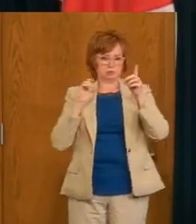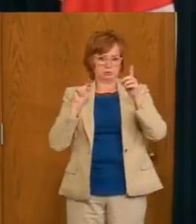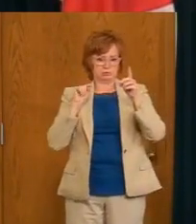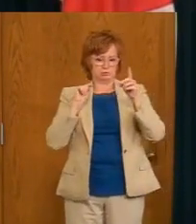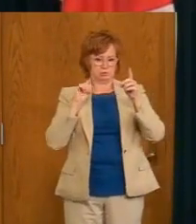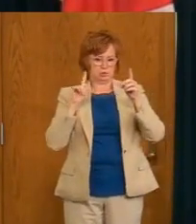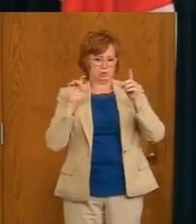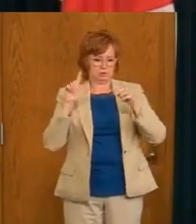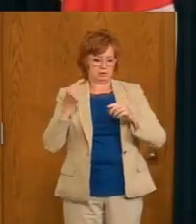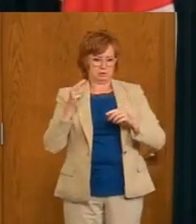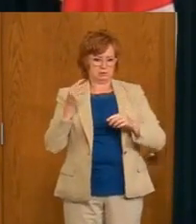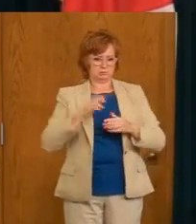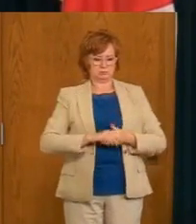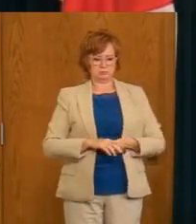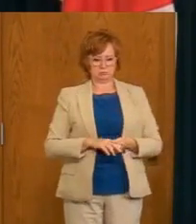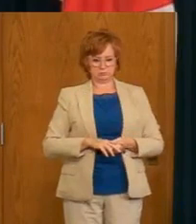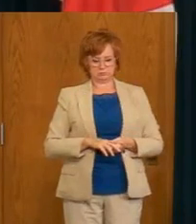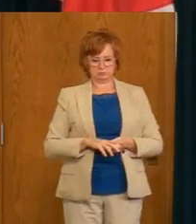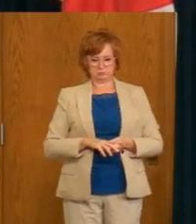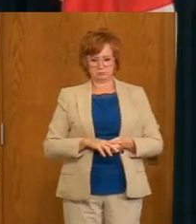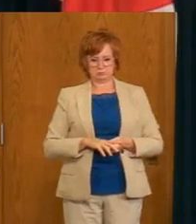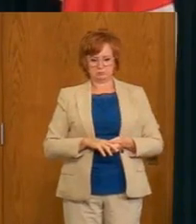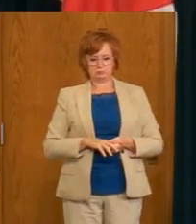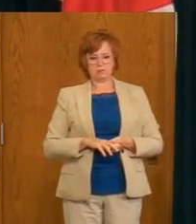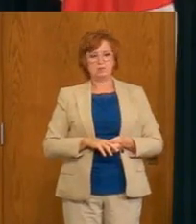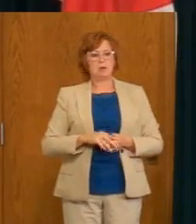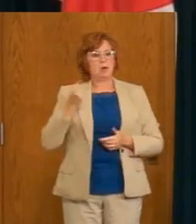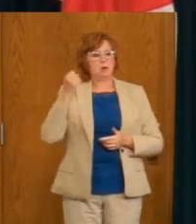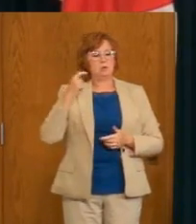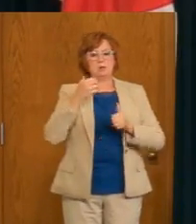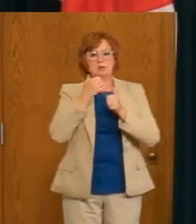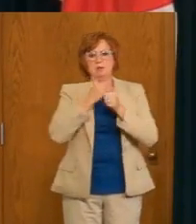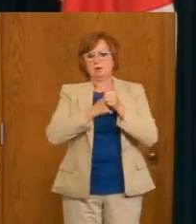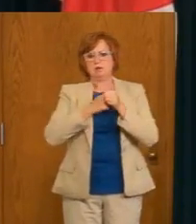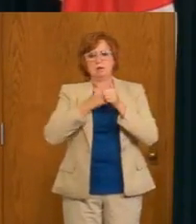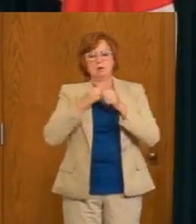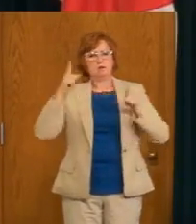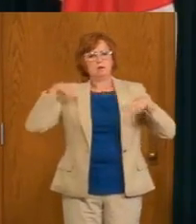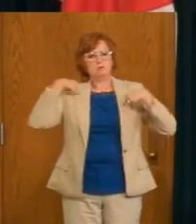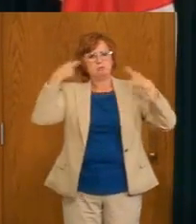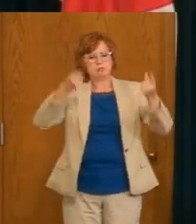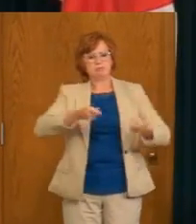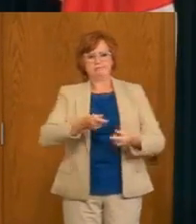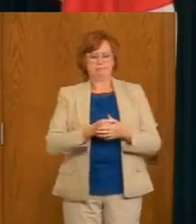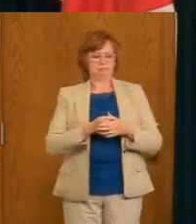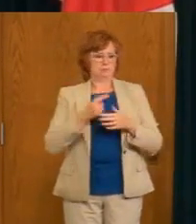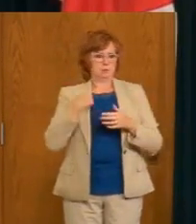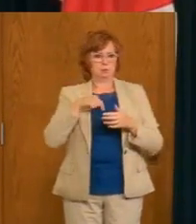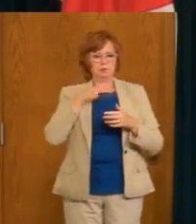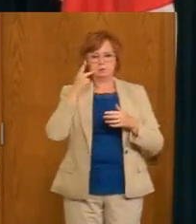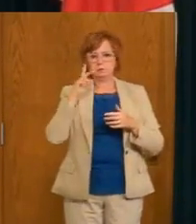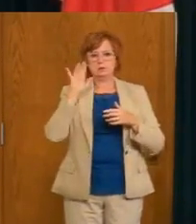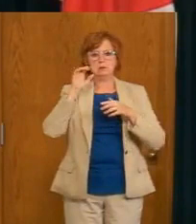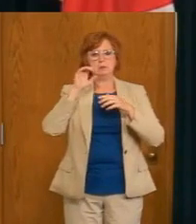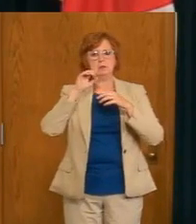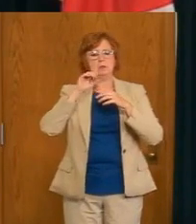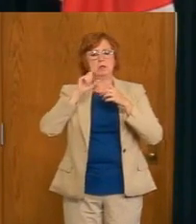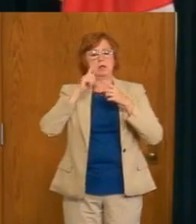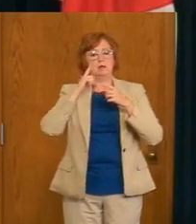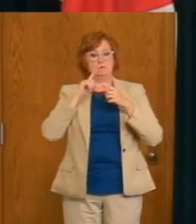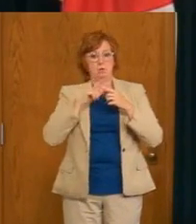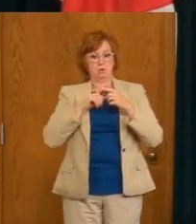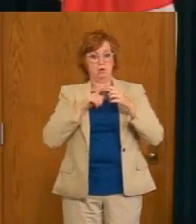over 100 cases in the last week or so. Is the province planning any supports for that community to